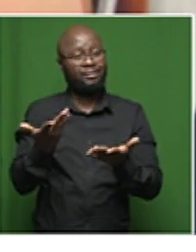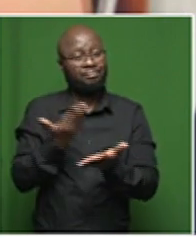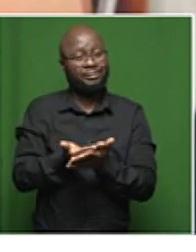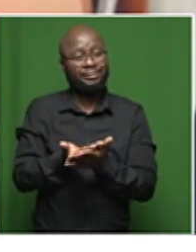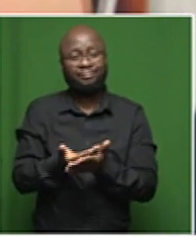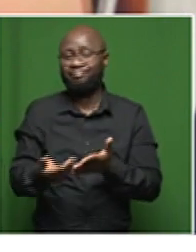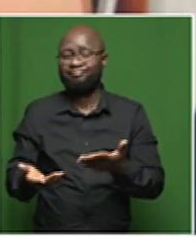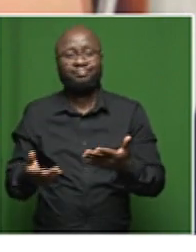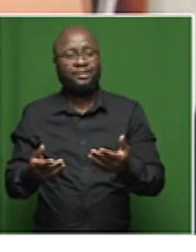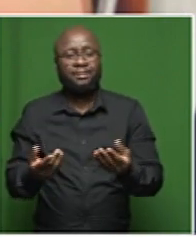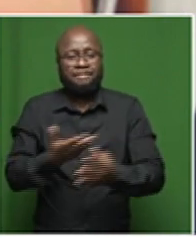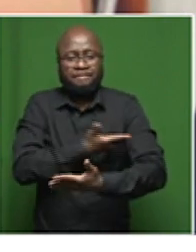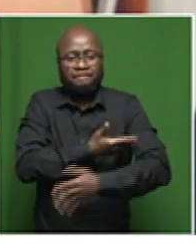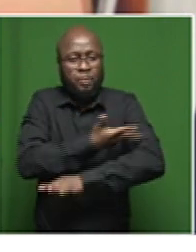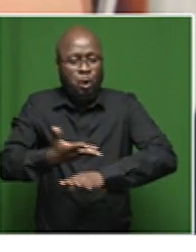can happen